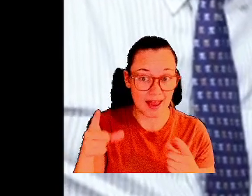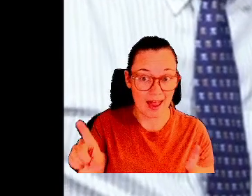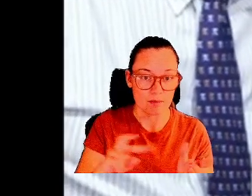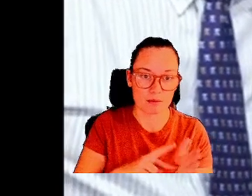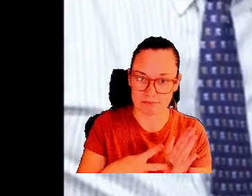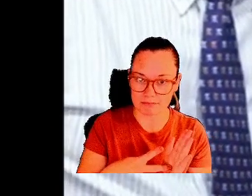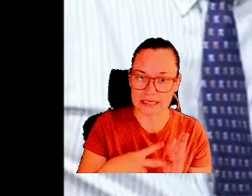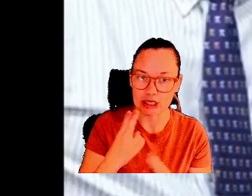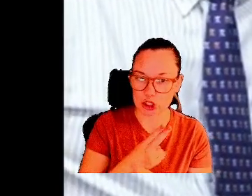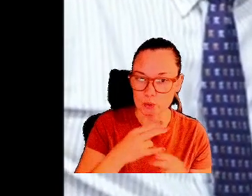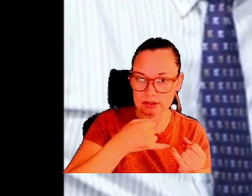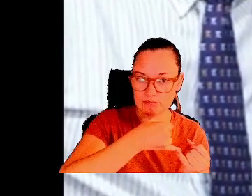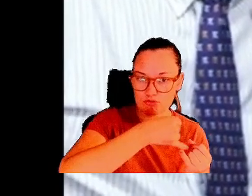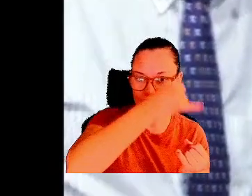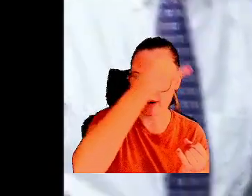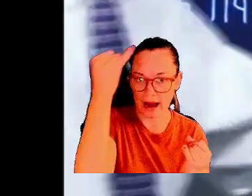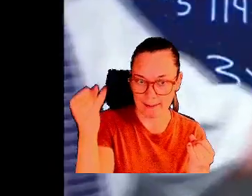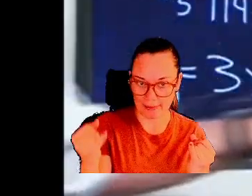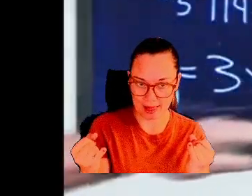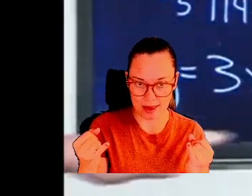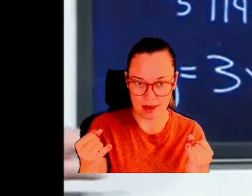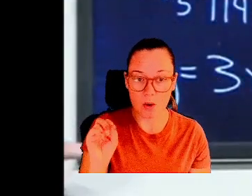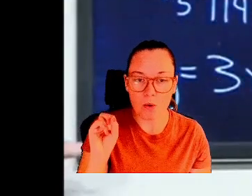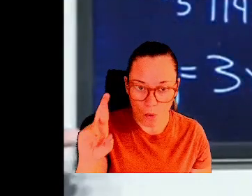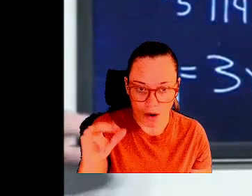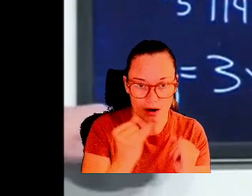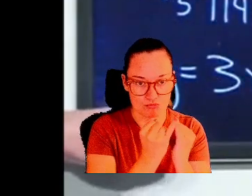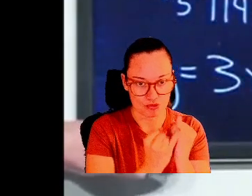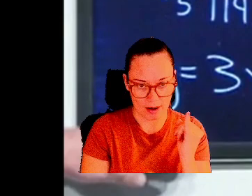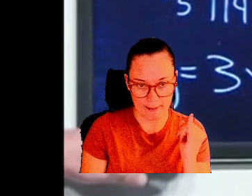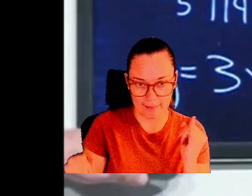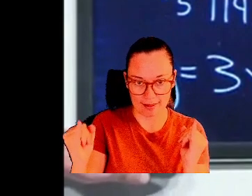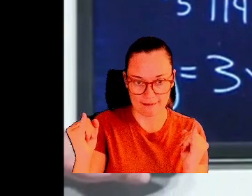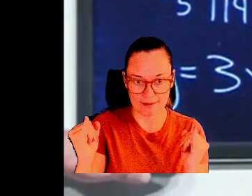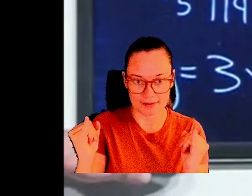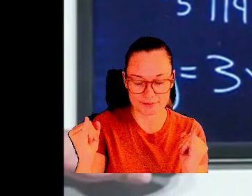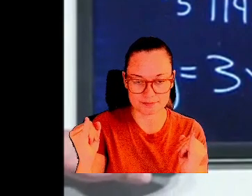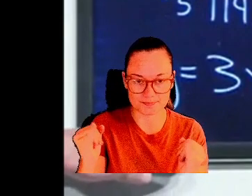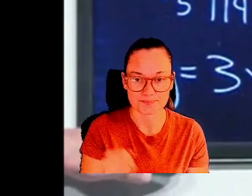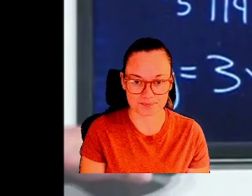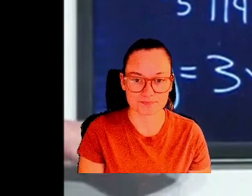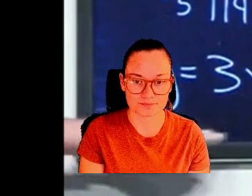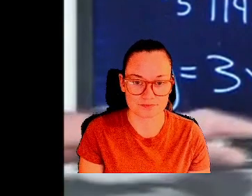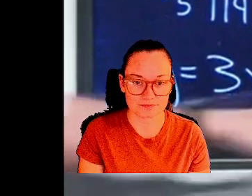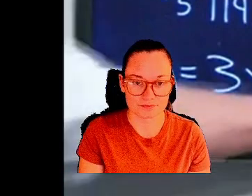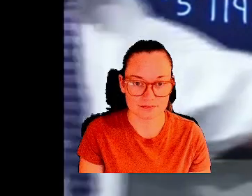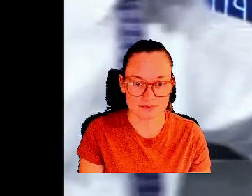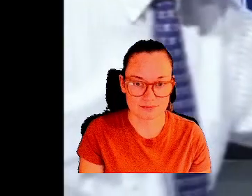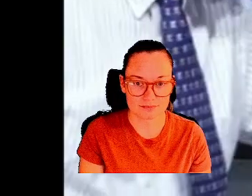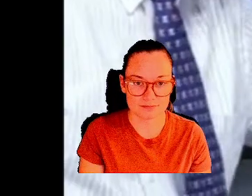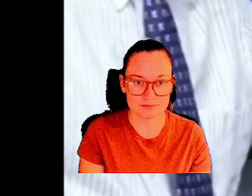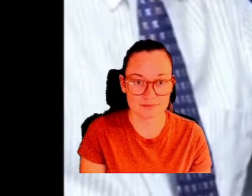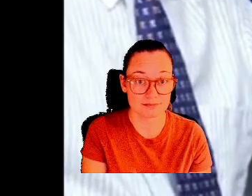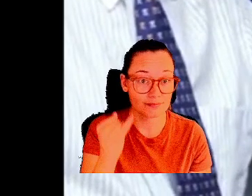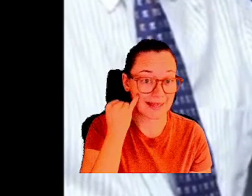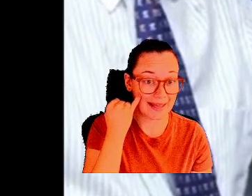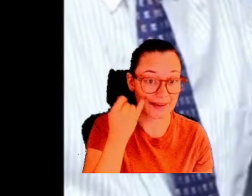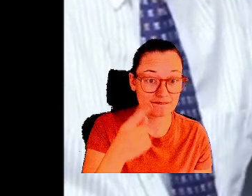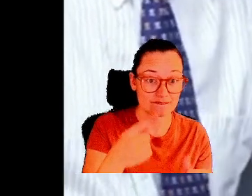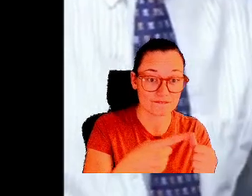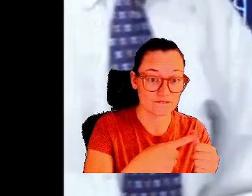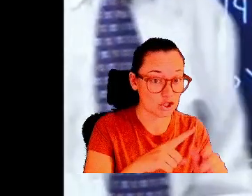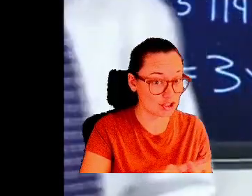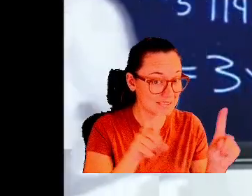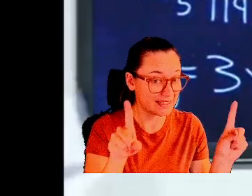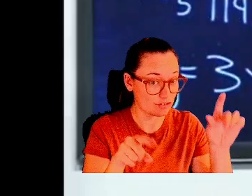at a parabola. Okay? So first difference is the same, it's linear. But second difference is the